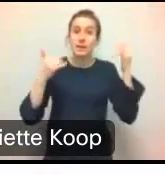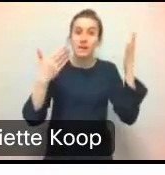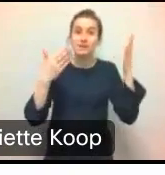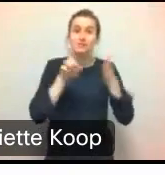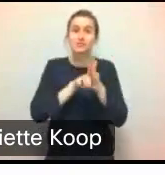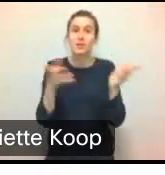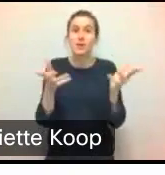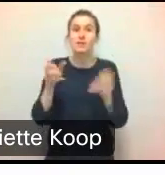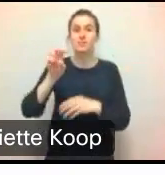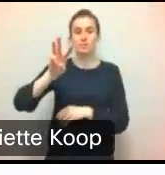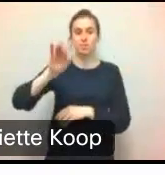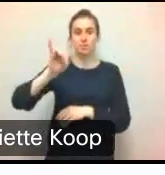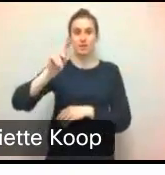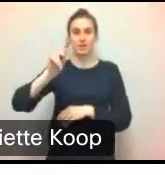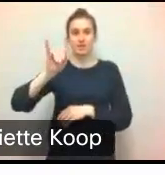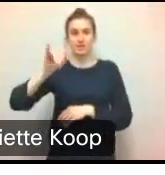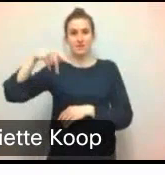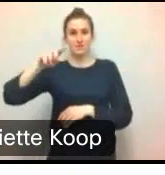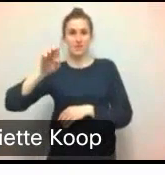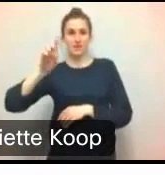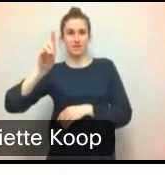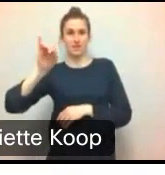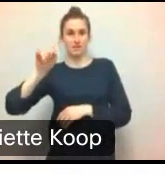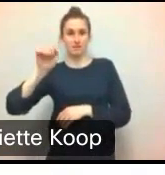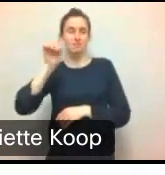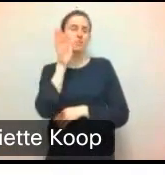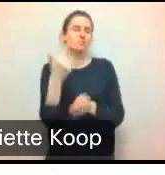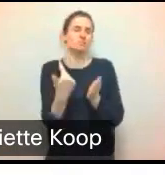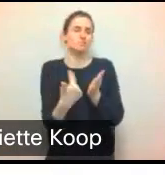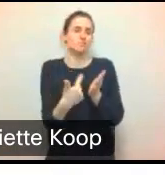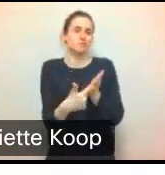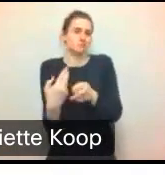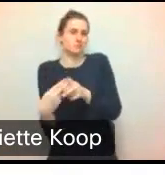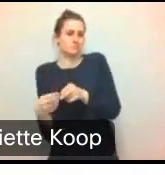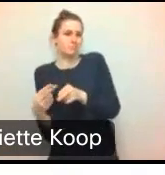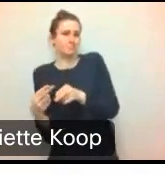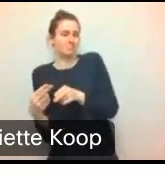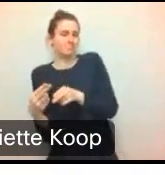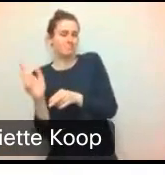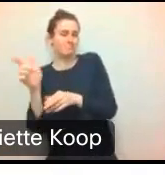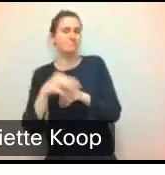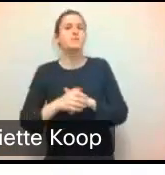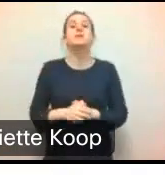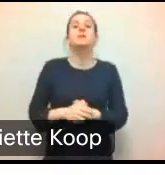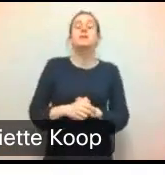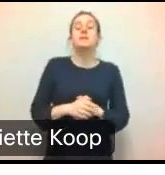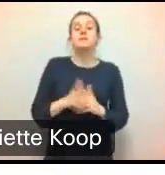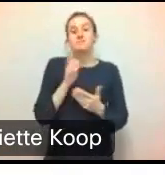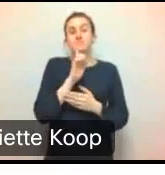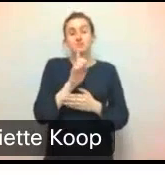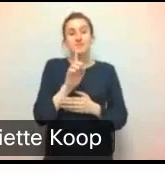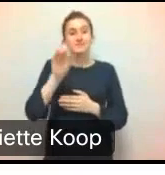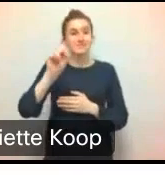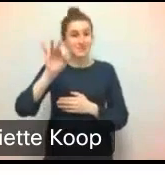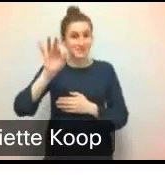Wikipedia. And I'll talk a little bit more about that in just a moment. So basically, SIFT asks us to